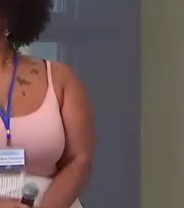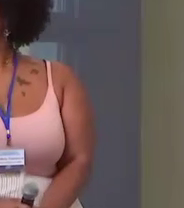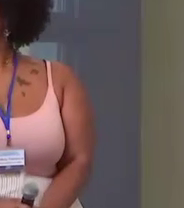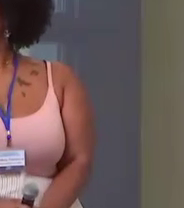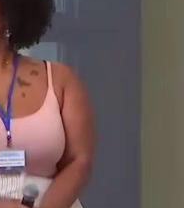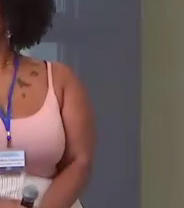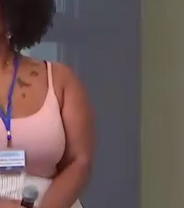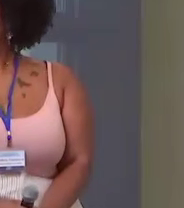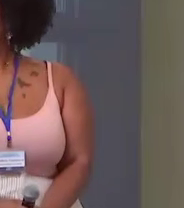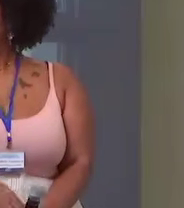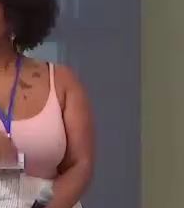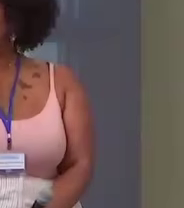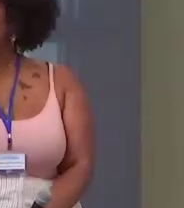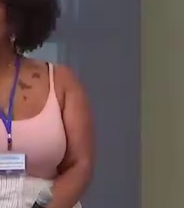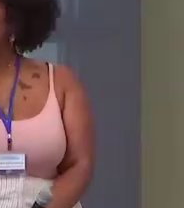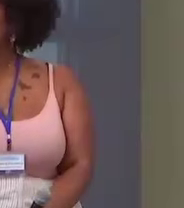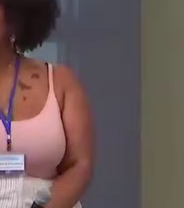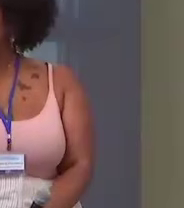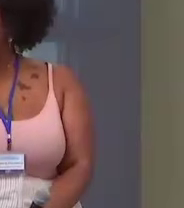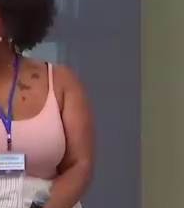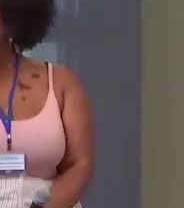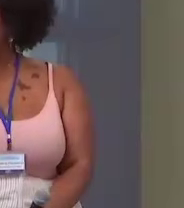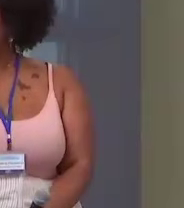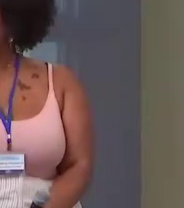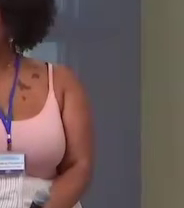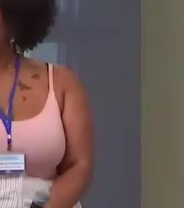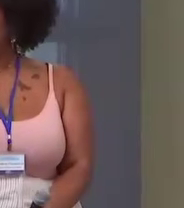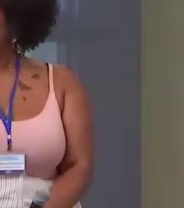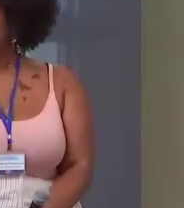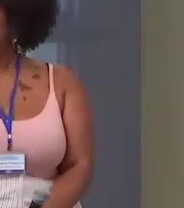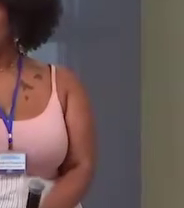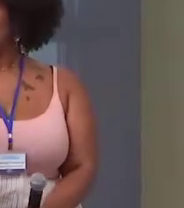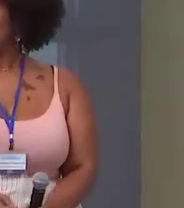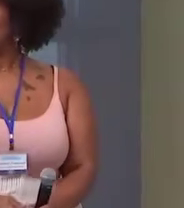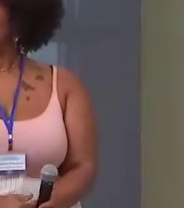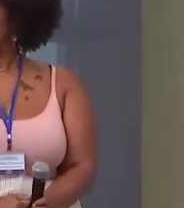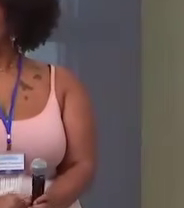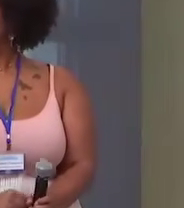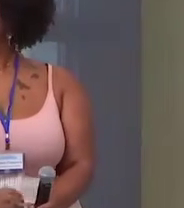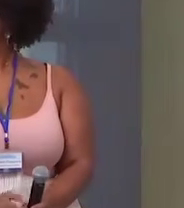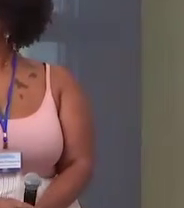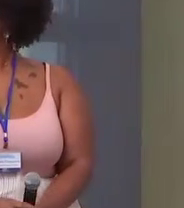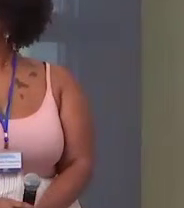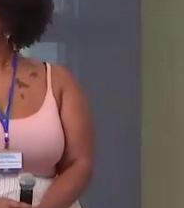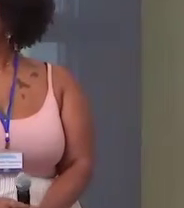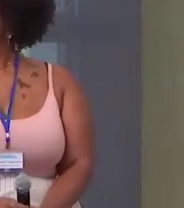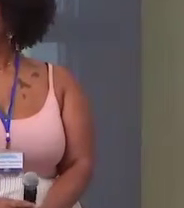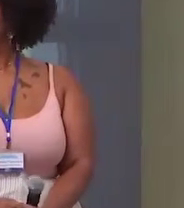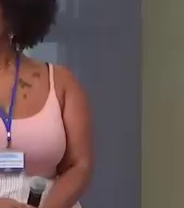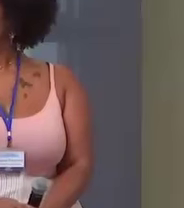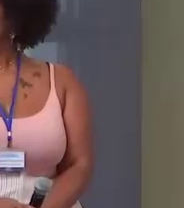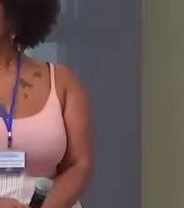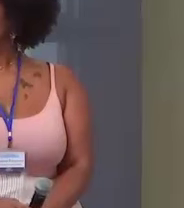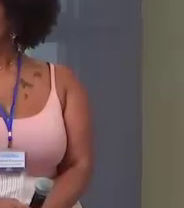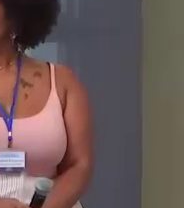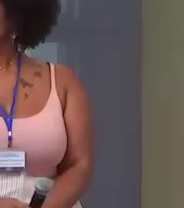we were short-staffed. And during those times when I was called slow, at first I didn't say anything and I held